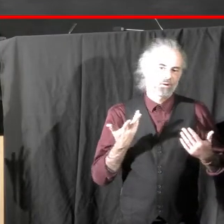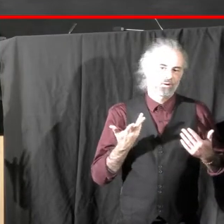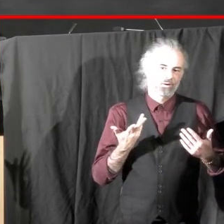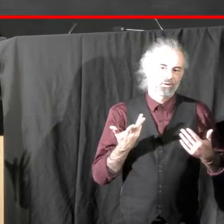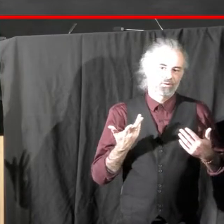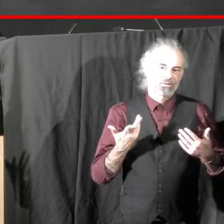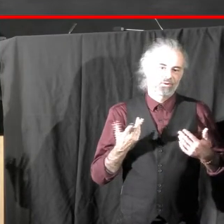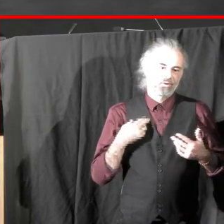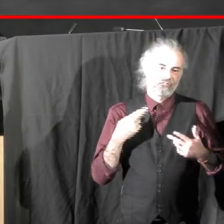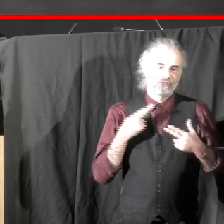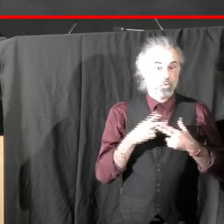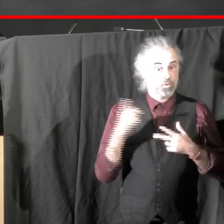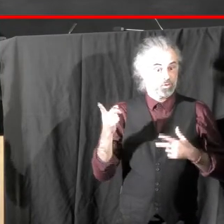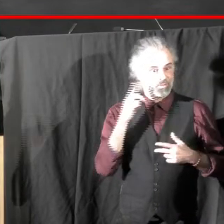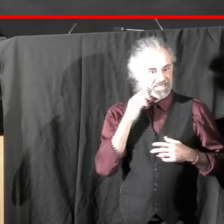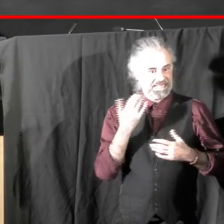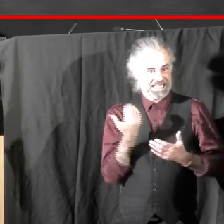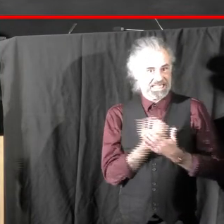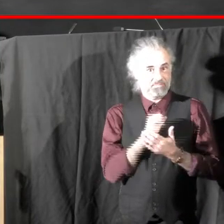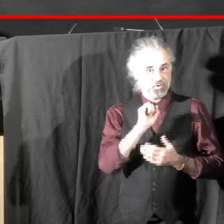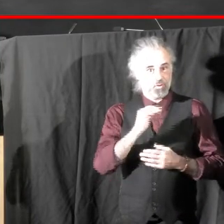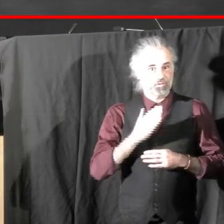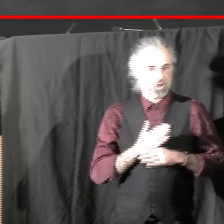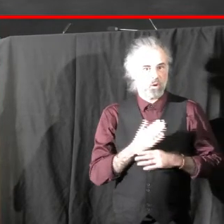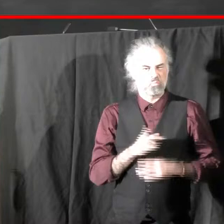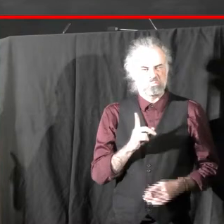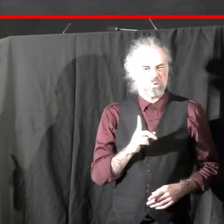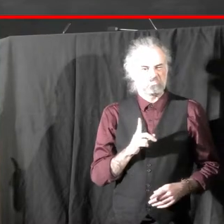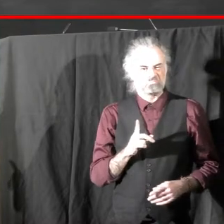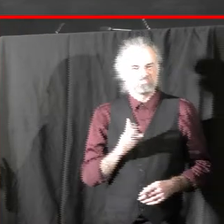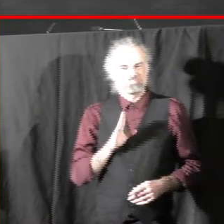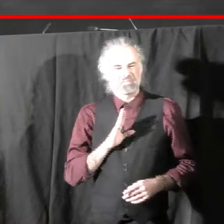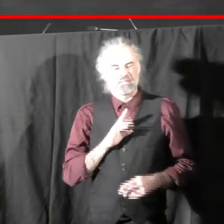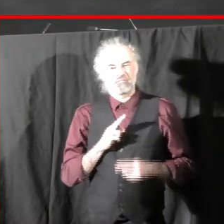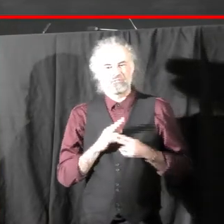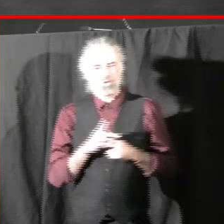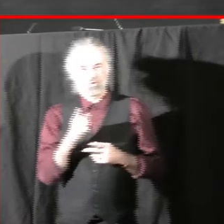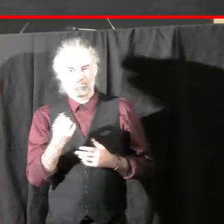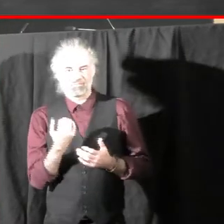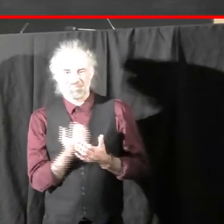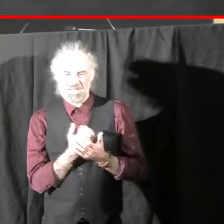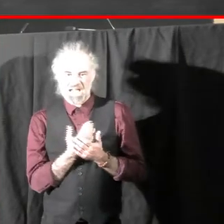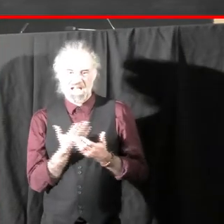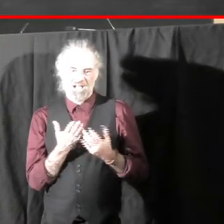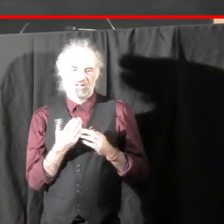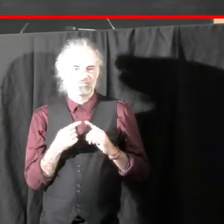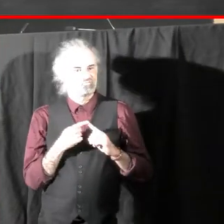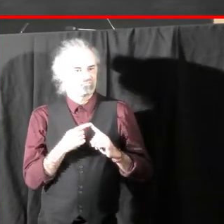to keep your job? Beg pardon? What are the pressures like for you to keep your job?